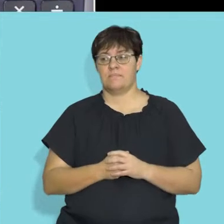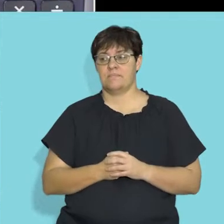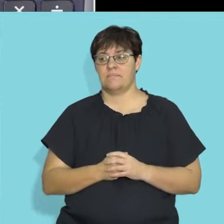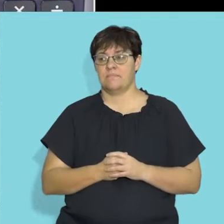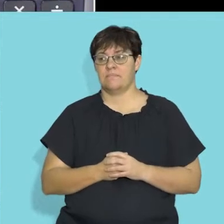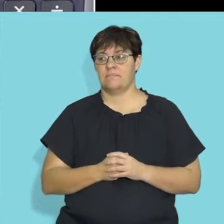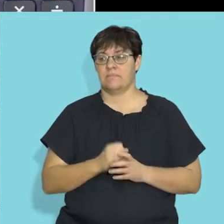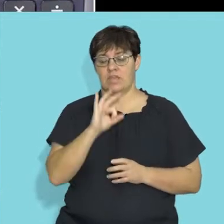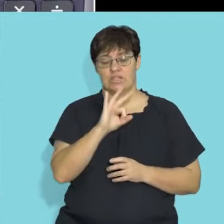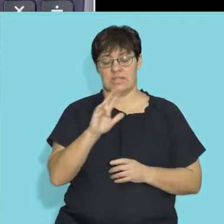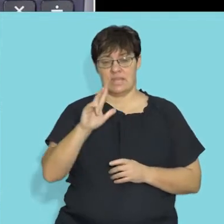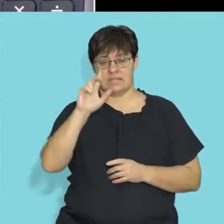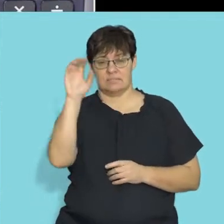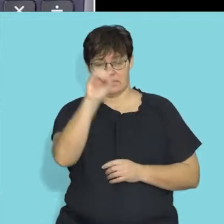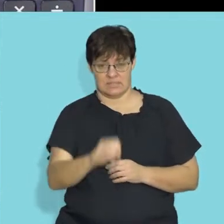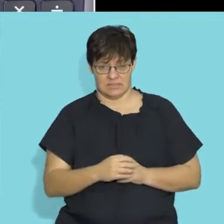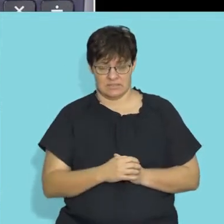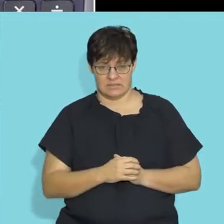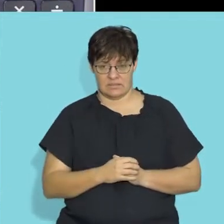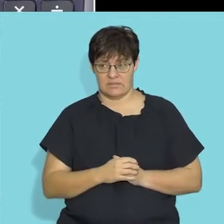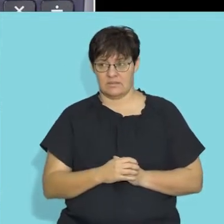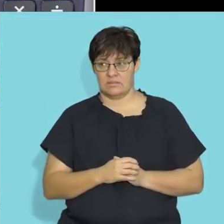times my 38%.